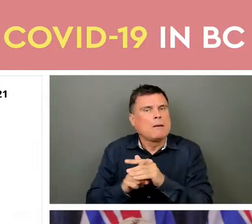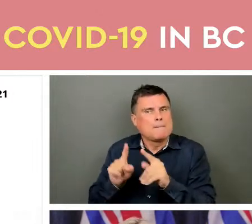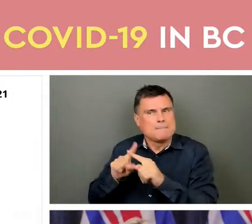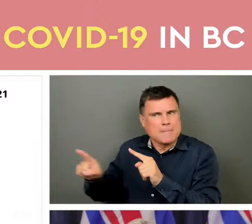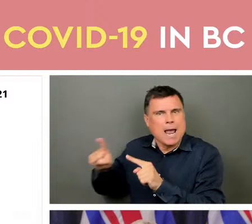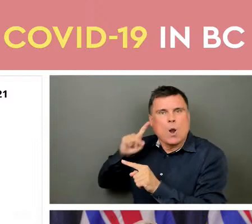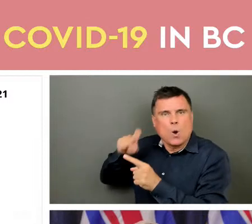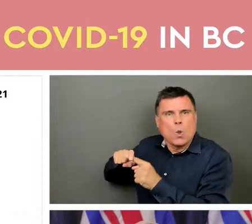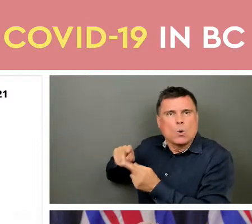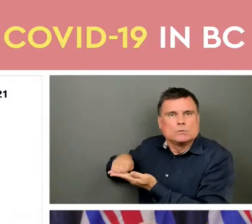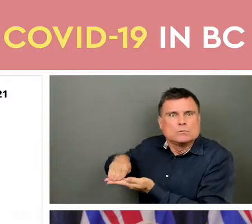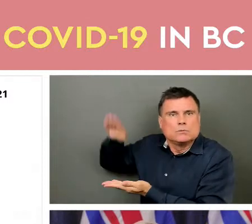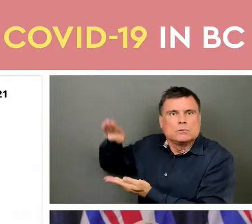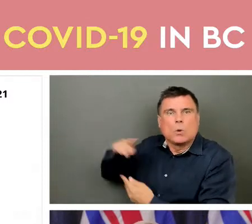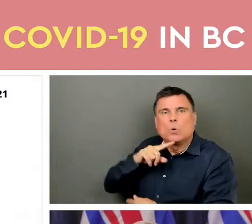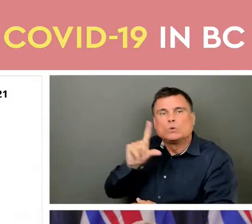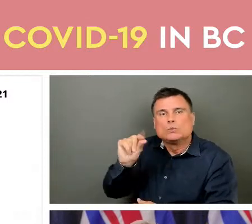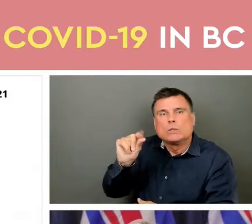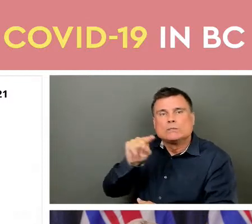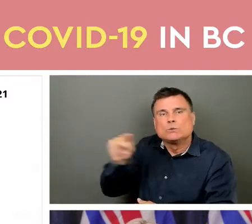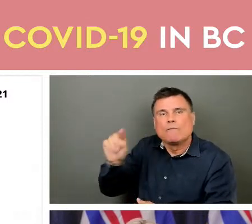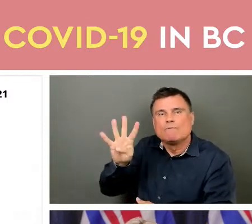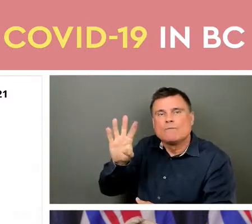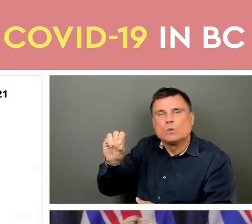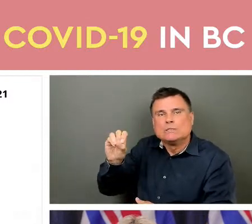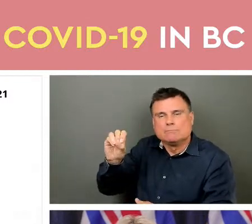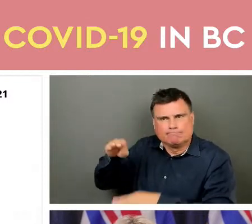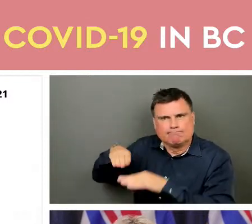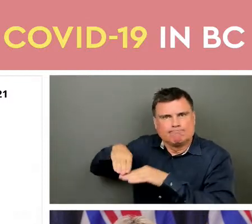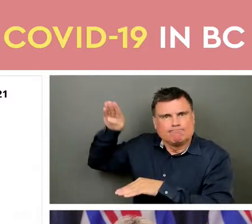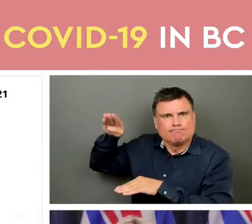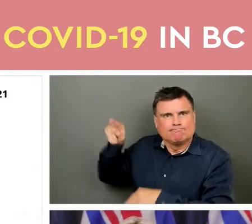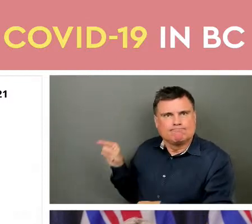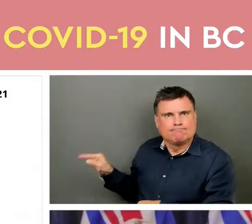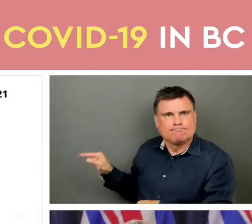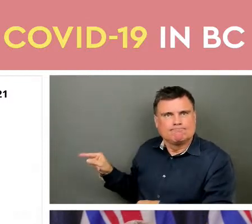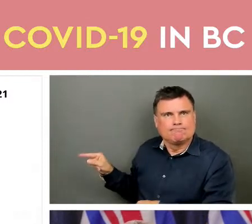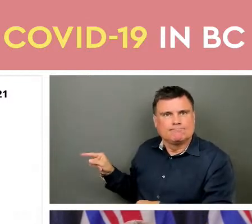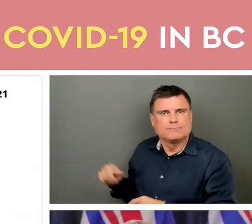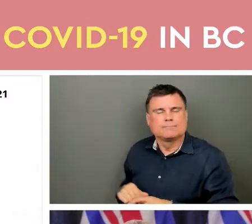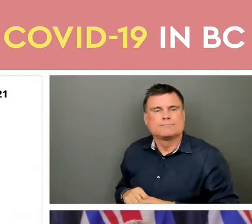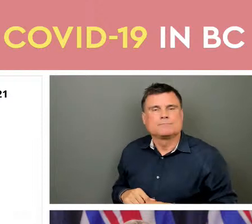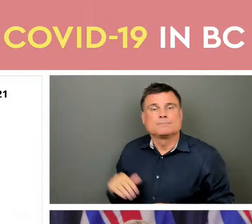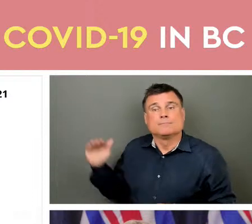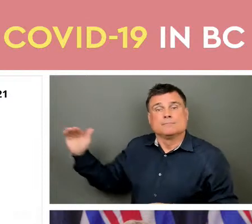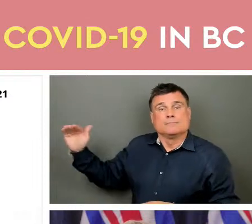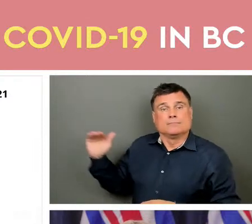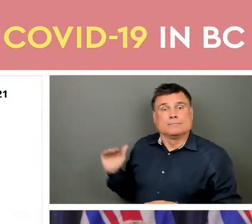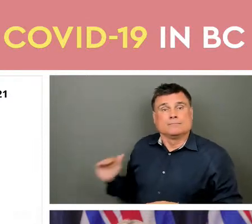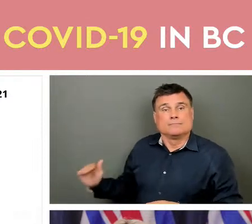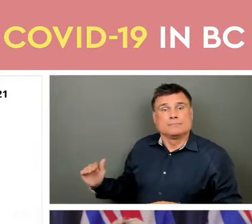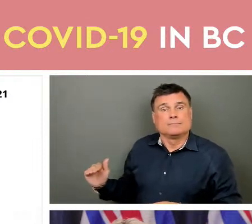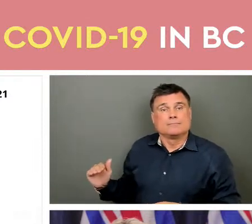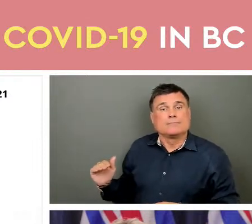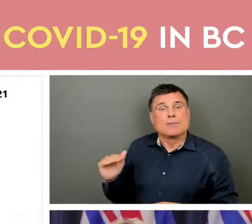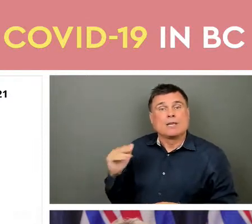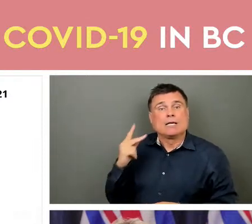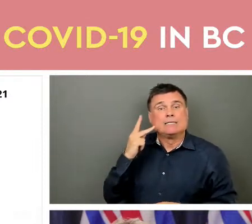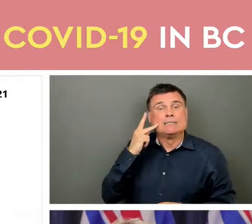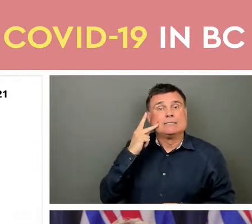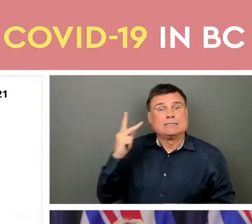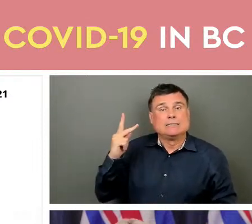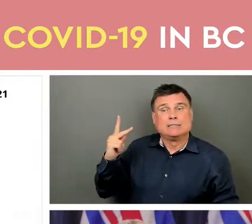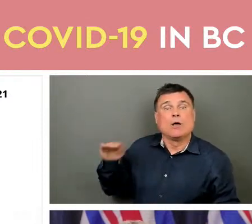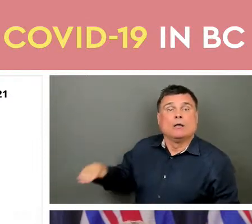group. And if we look across the way, we see very high vaccination rates in older people, and we see the number of cases